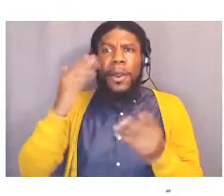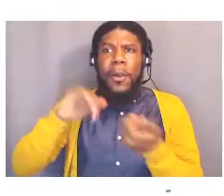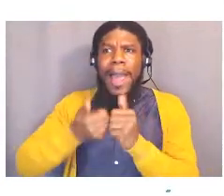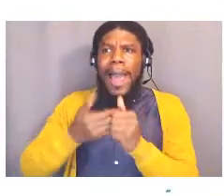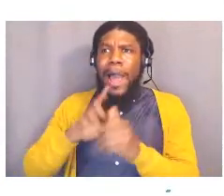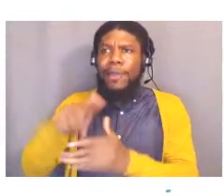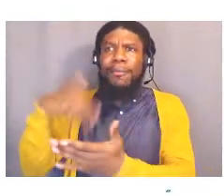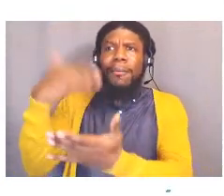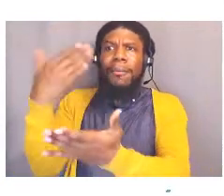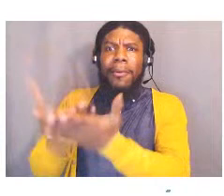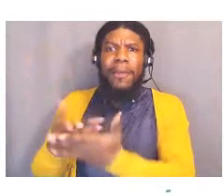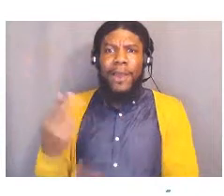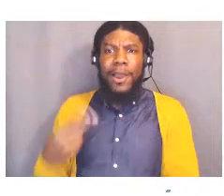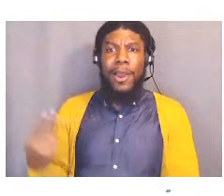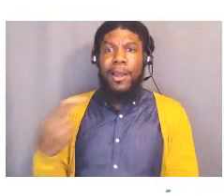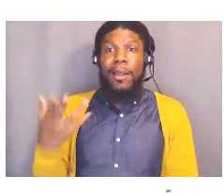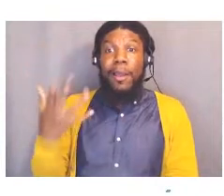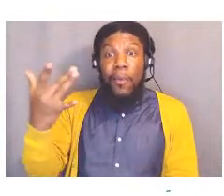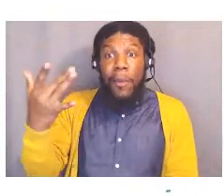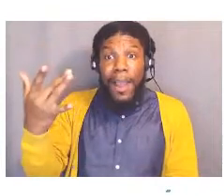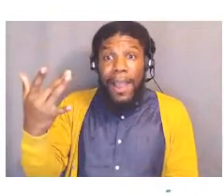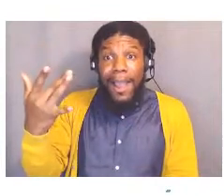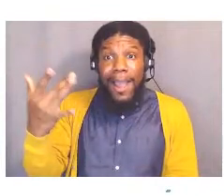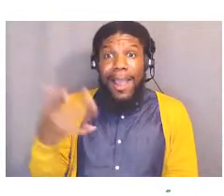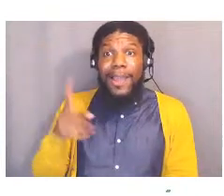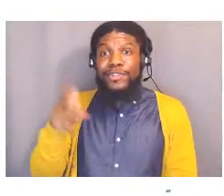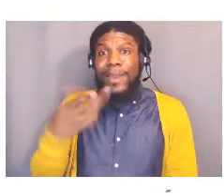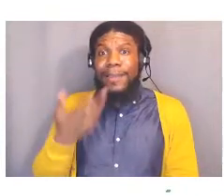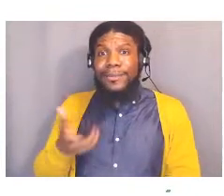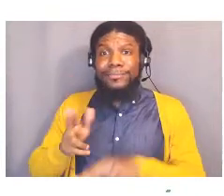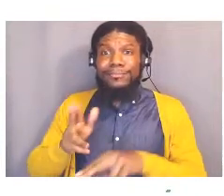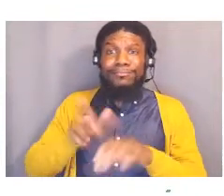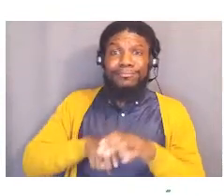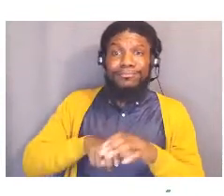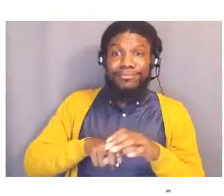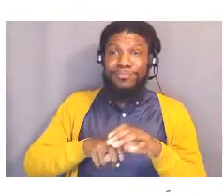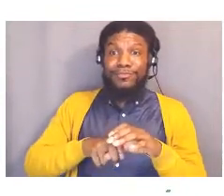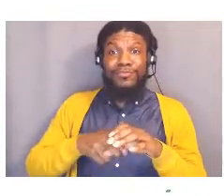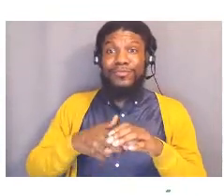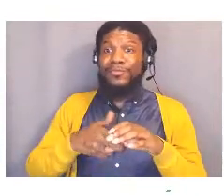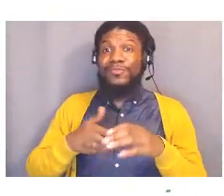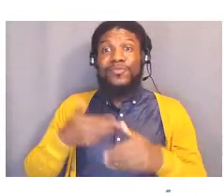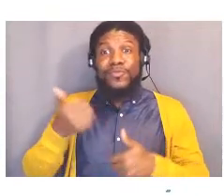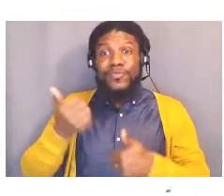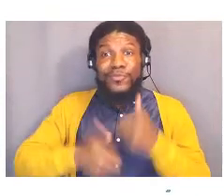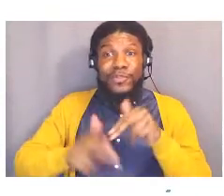you had to do was take the A train.